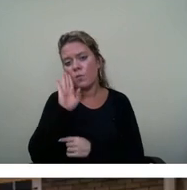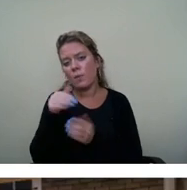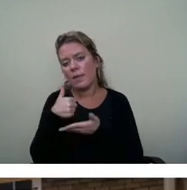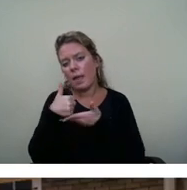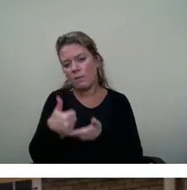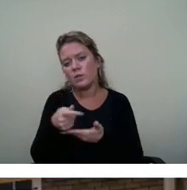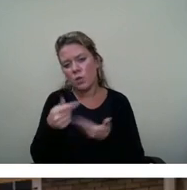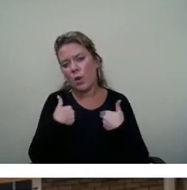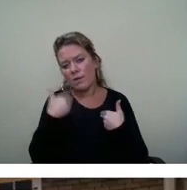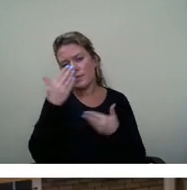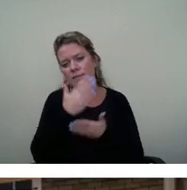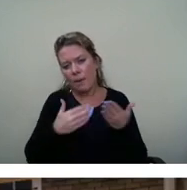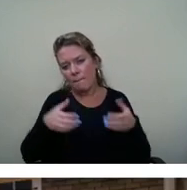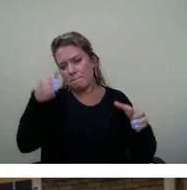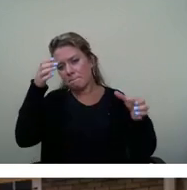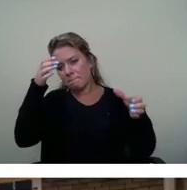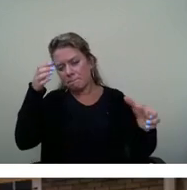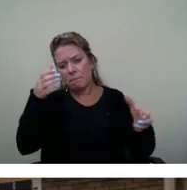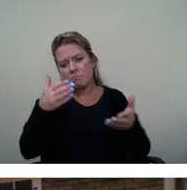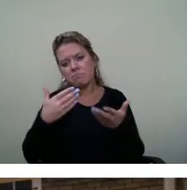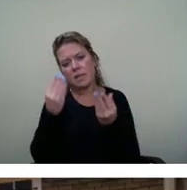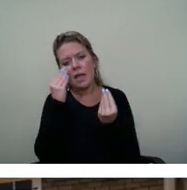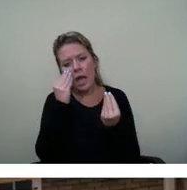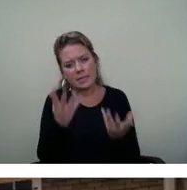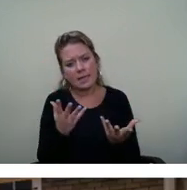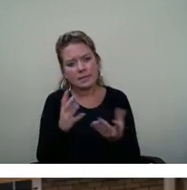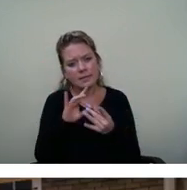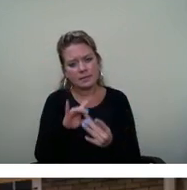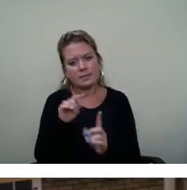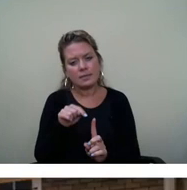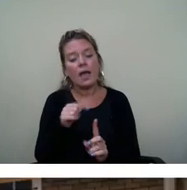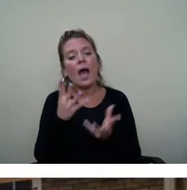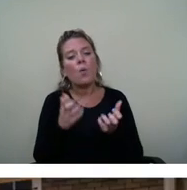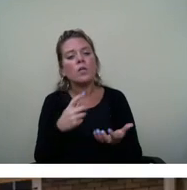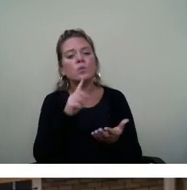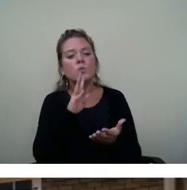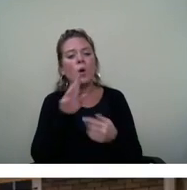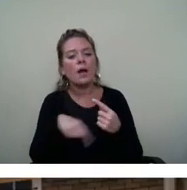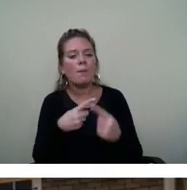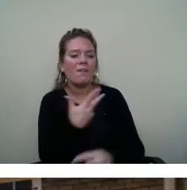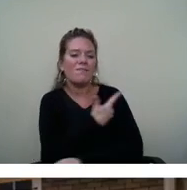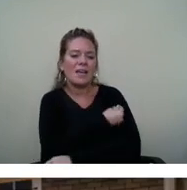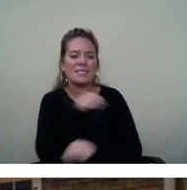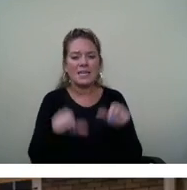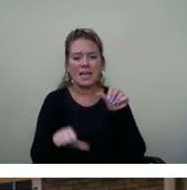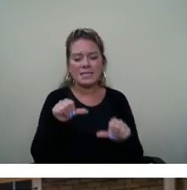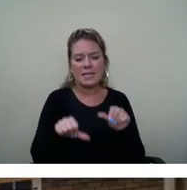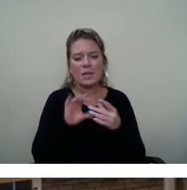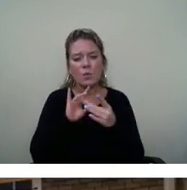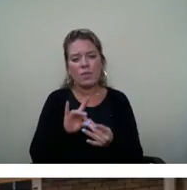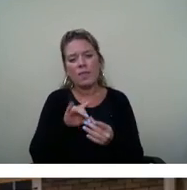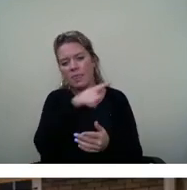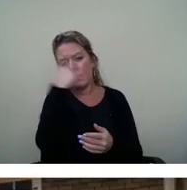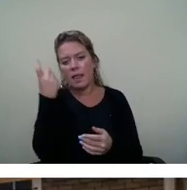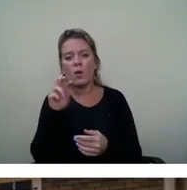some context. And really, I want to talk about vaccine hesitancy among the Black and or